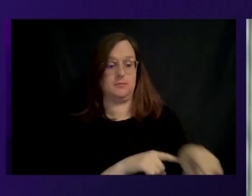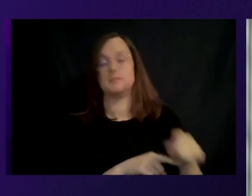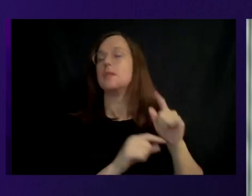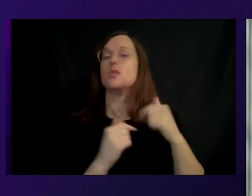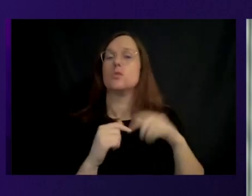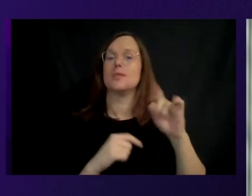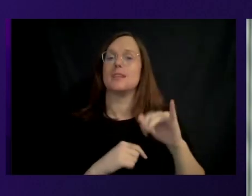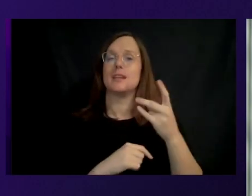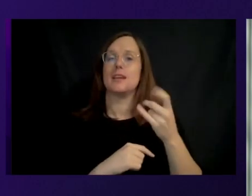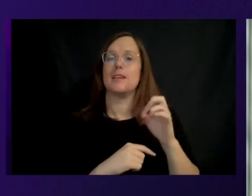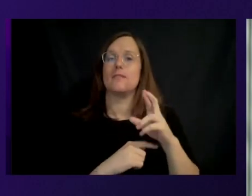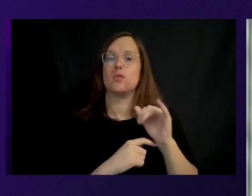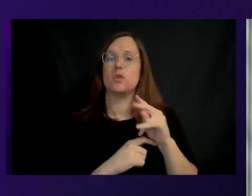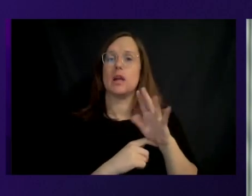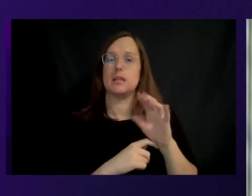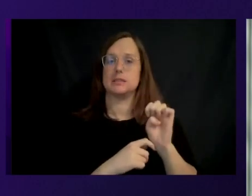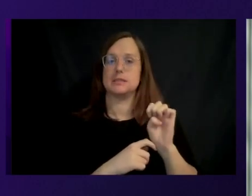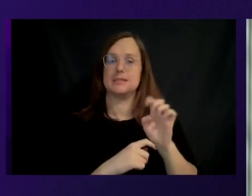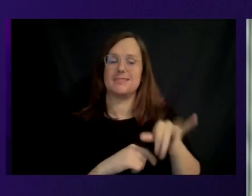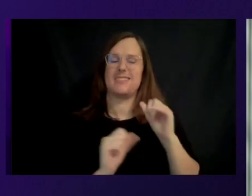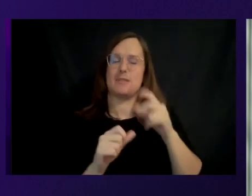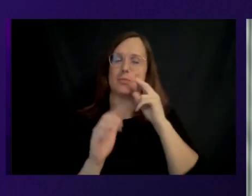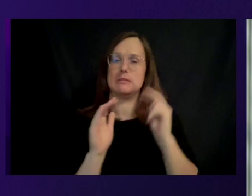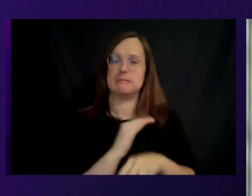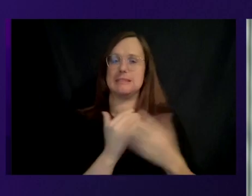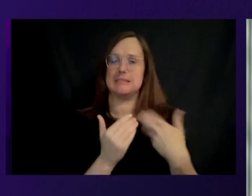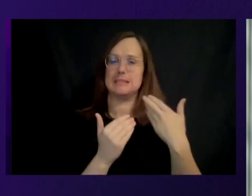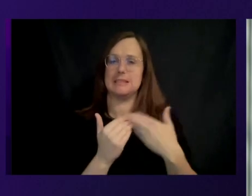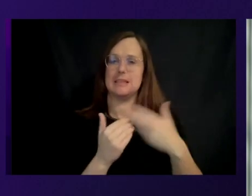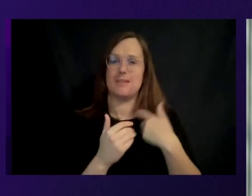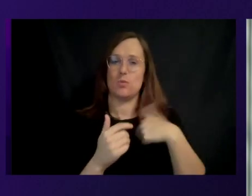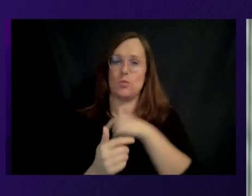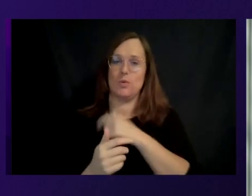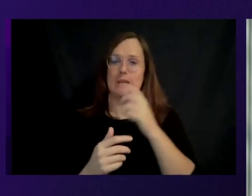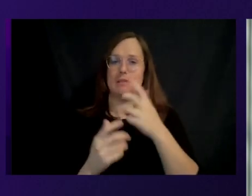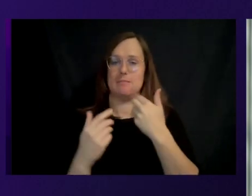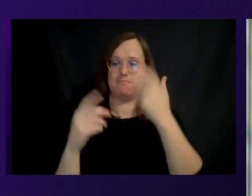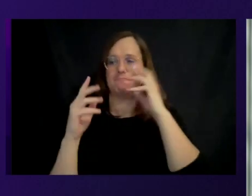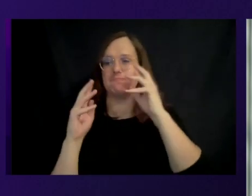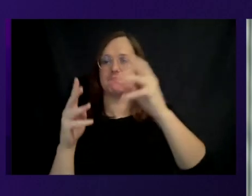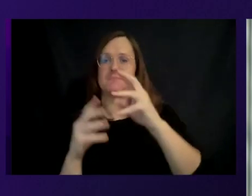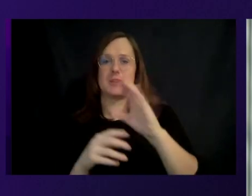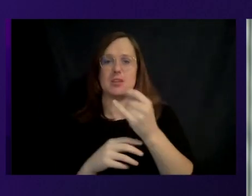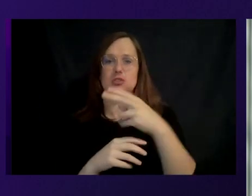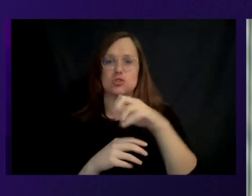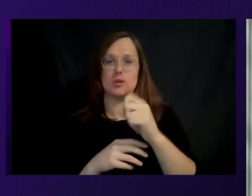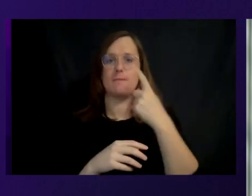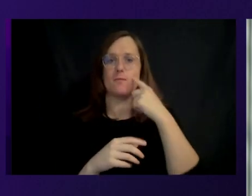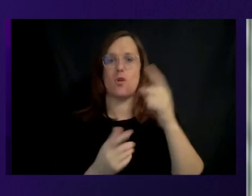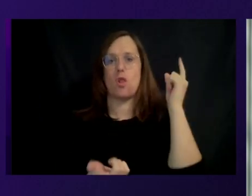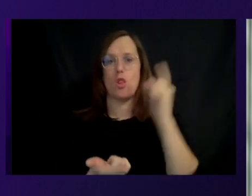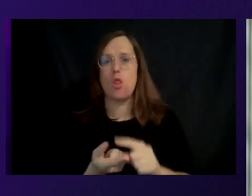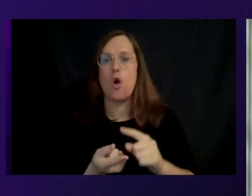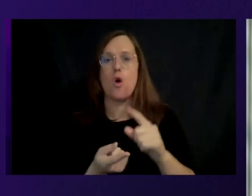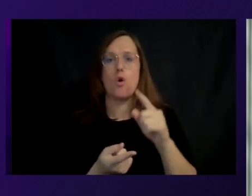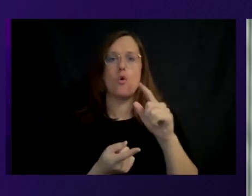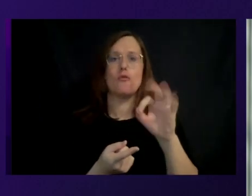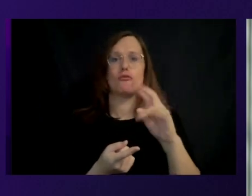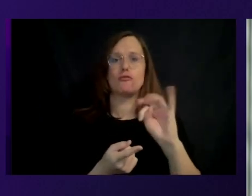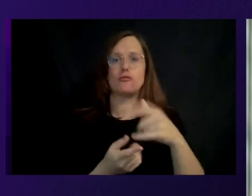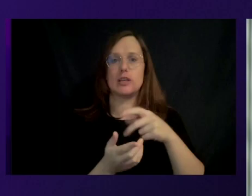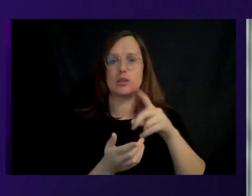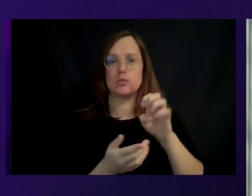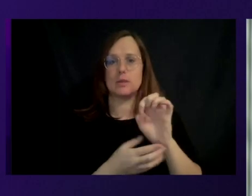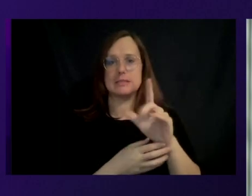That's why we built our Inferentia chip to deliver low latency, low cost inference for customers. Ruba, have you seen partners take advantage of